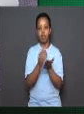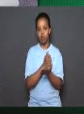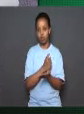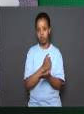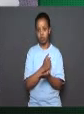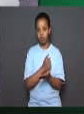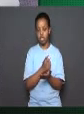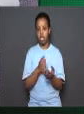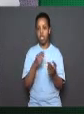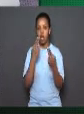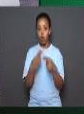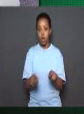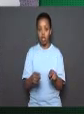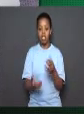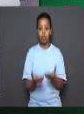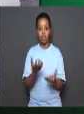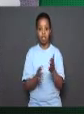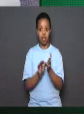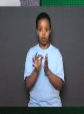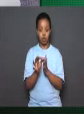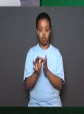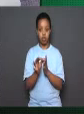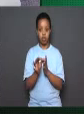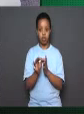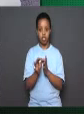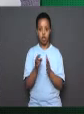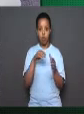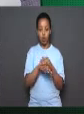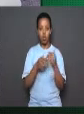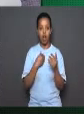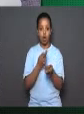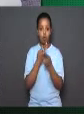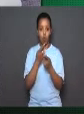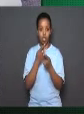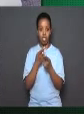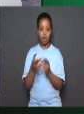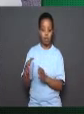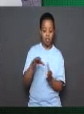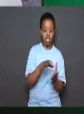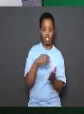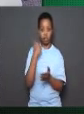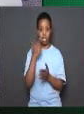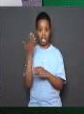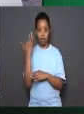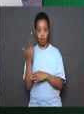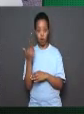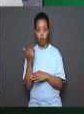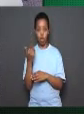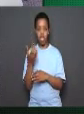As an egg is boiled, the liquid albumin protein solidifies and turns